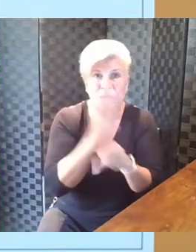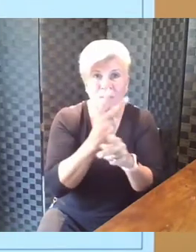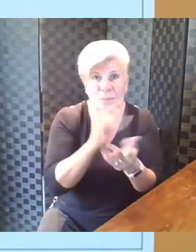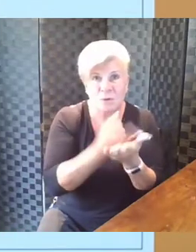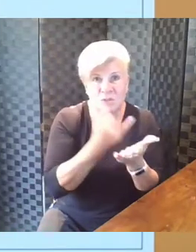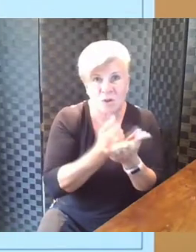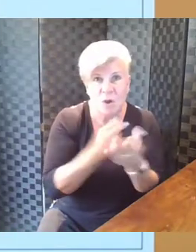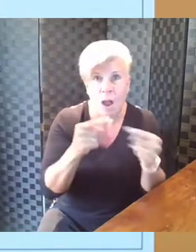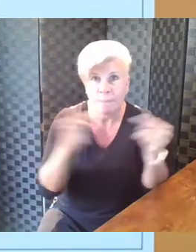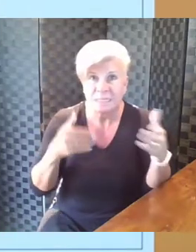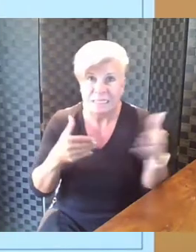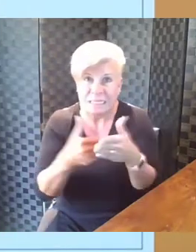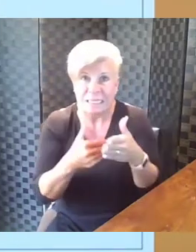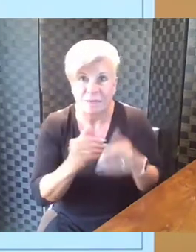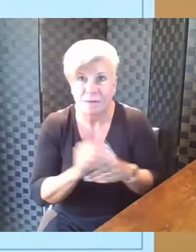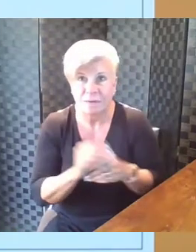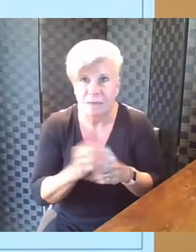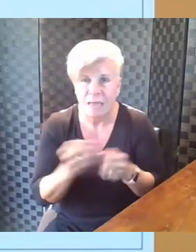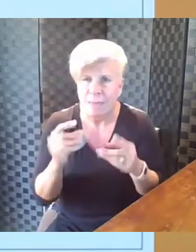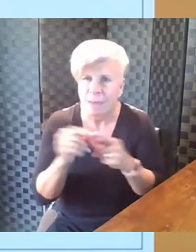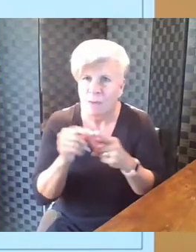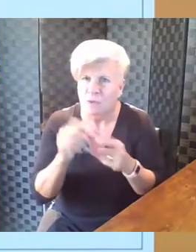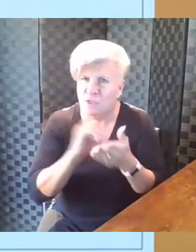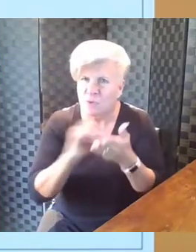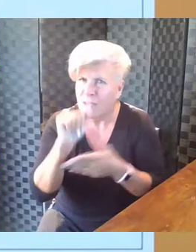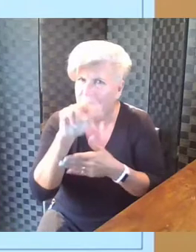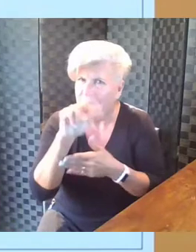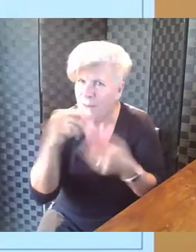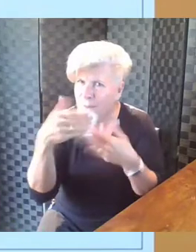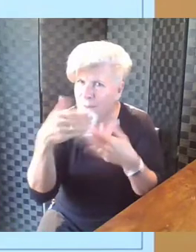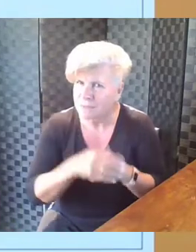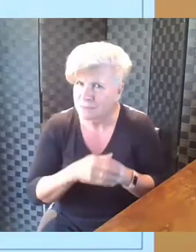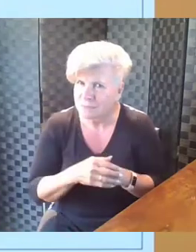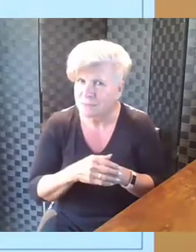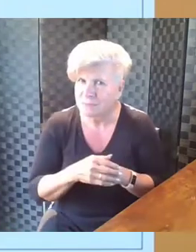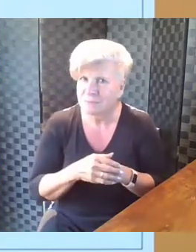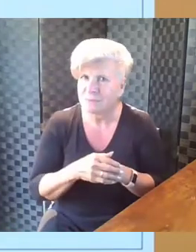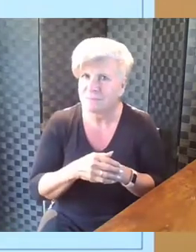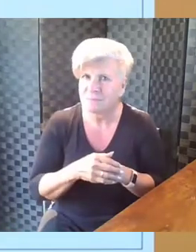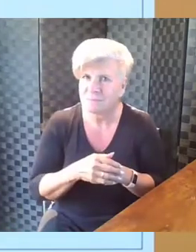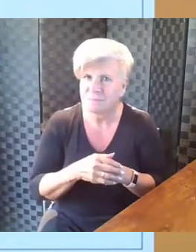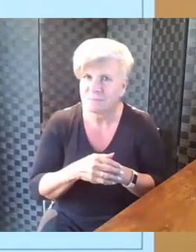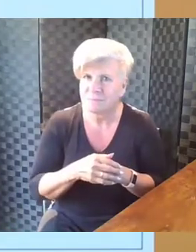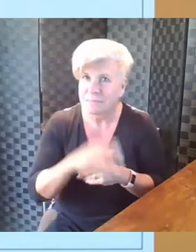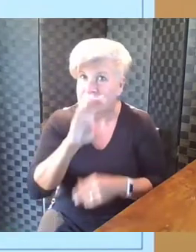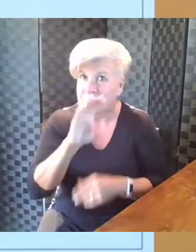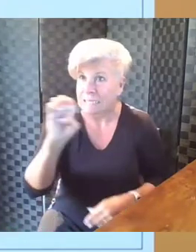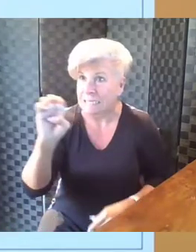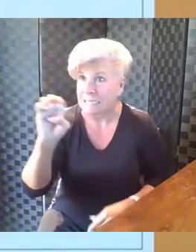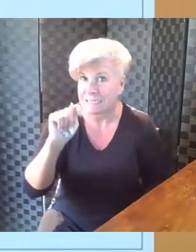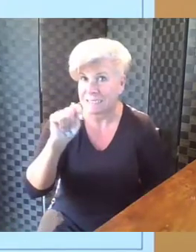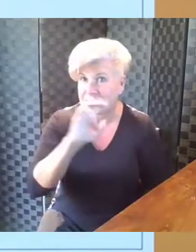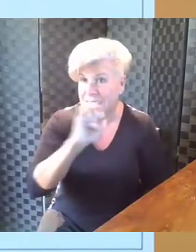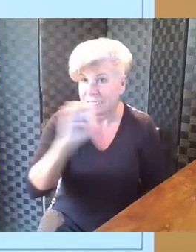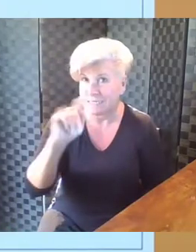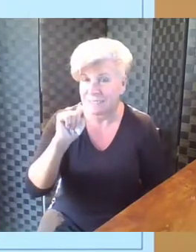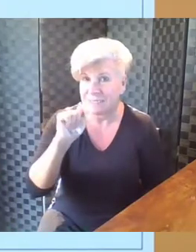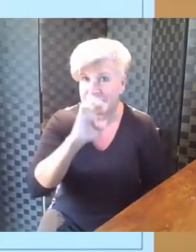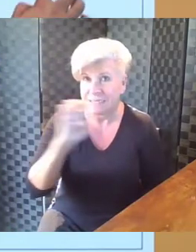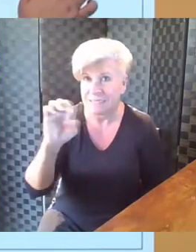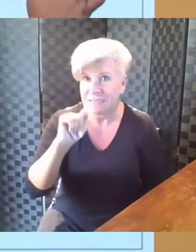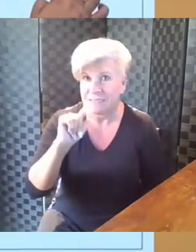car. What else rhymes with R? Something up in the sky at night. Something you keep